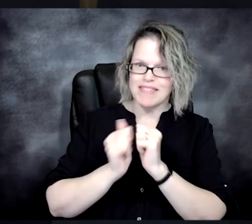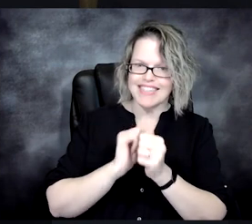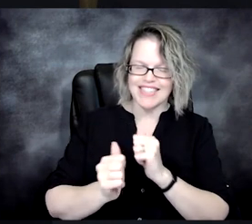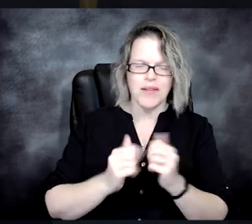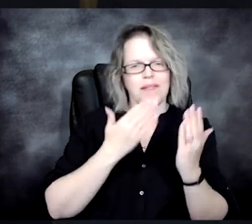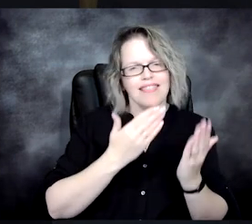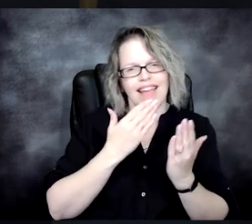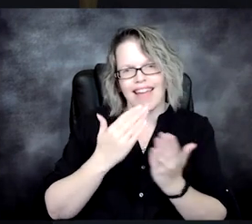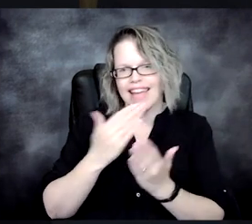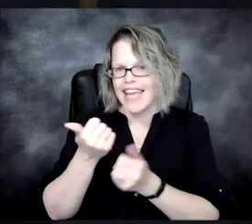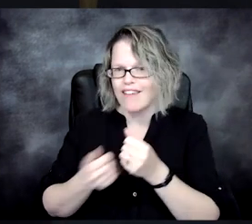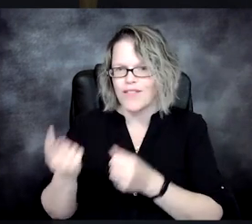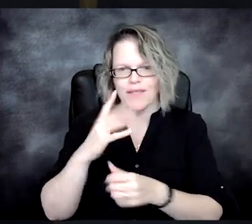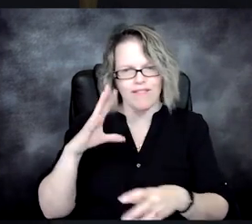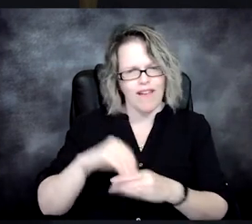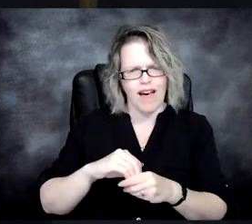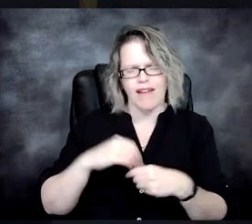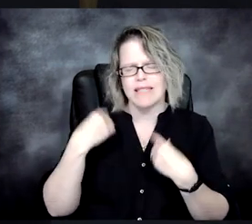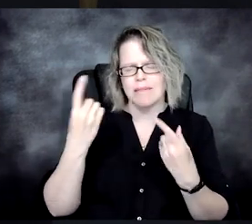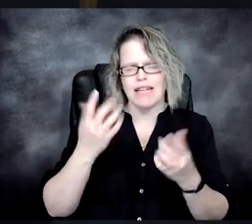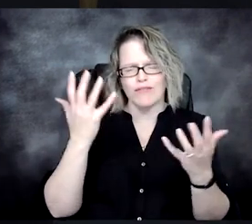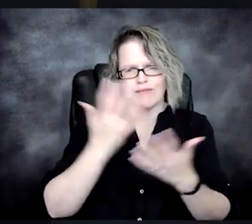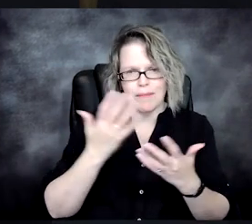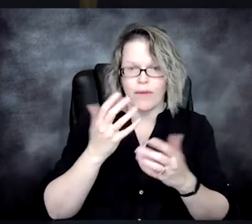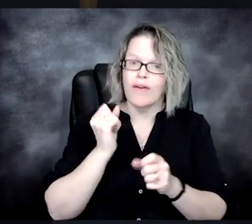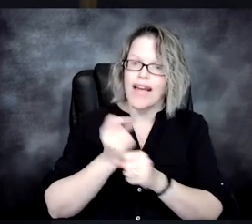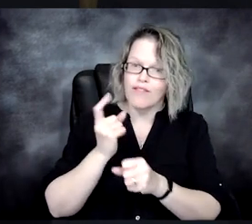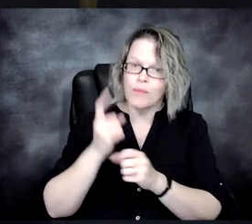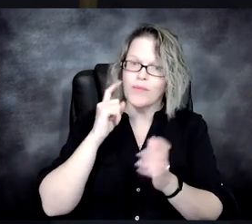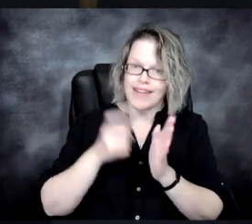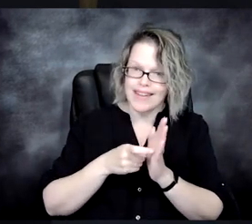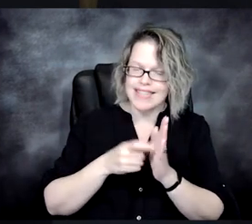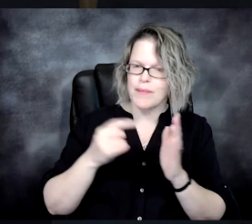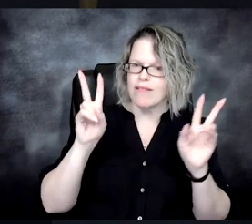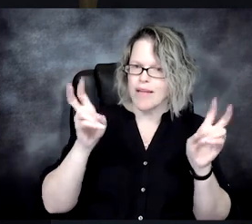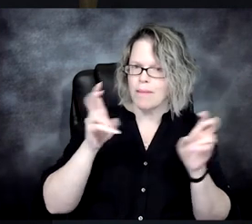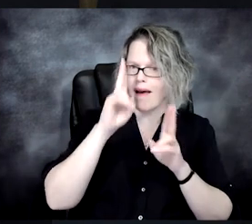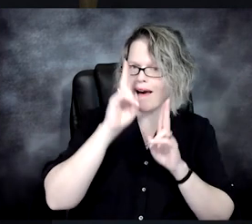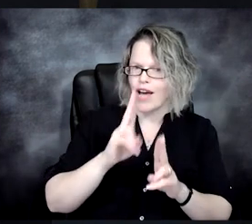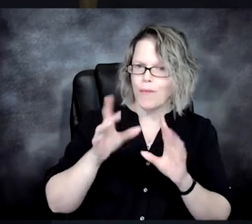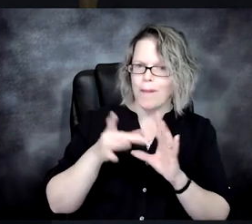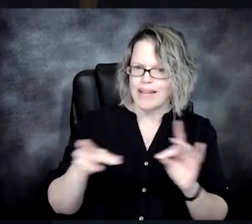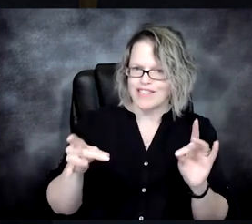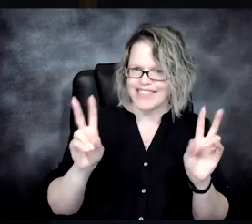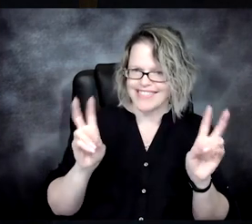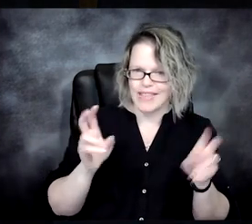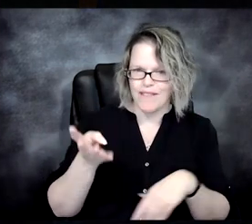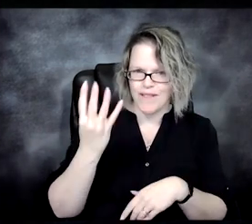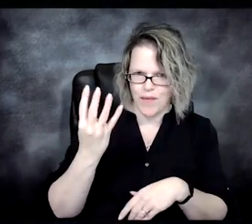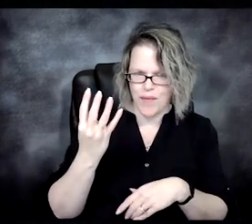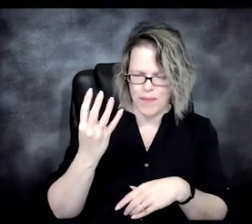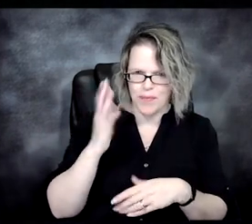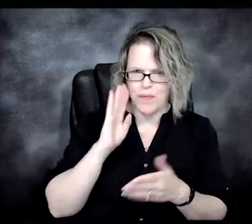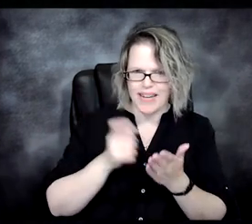along the way. It's been incredible this year. And every year we recognize some honorable mentions. We've got four that we're gonna recognize today.